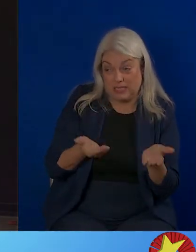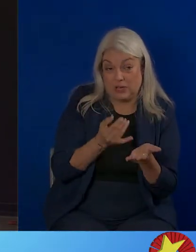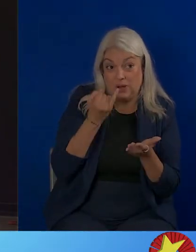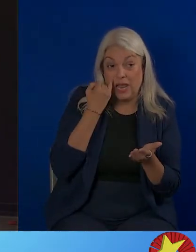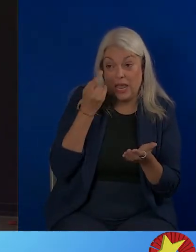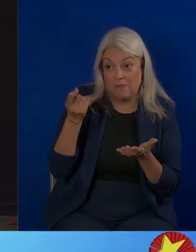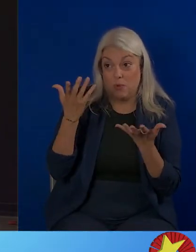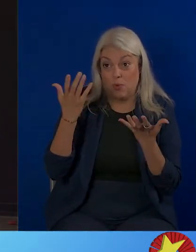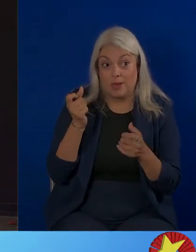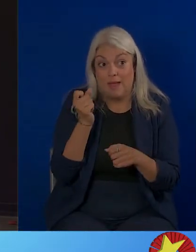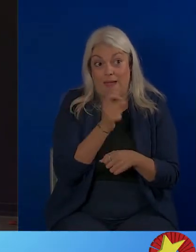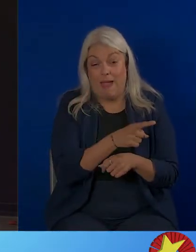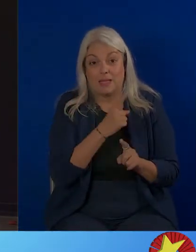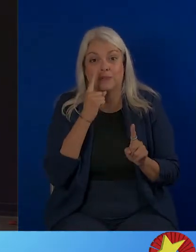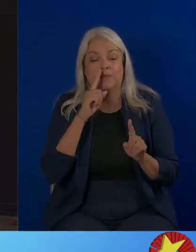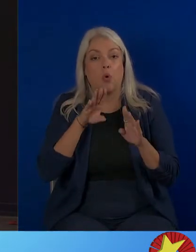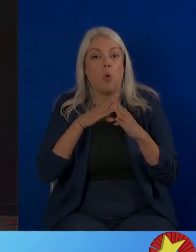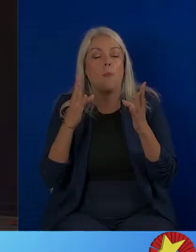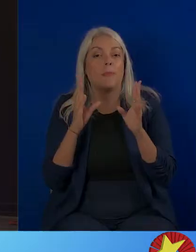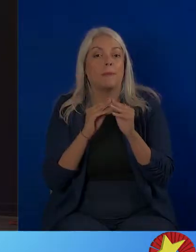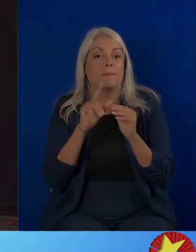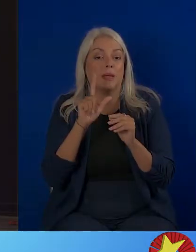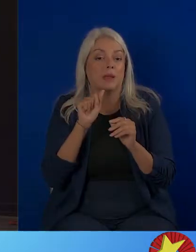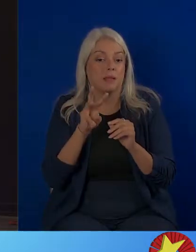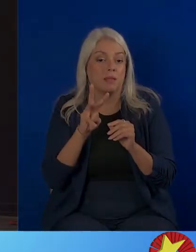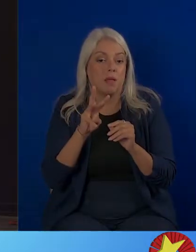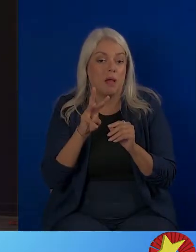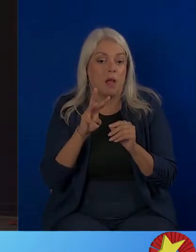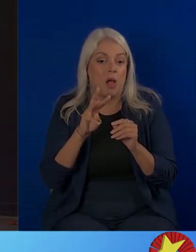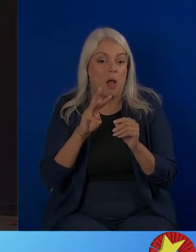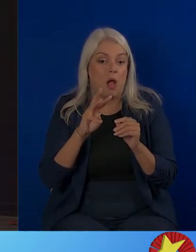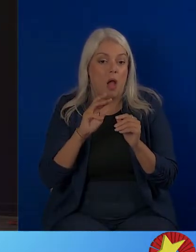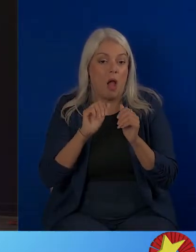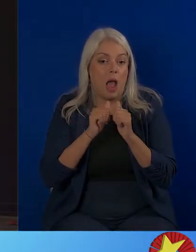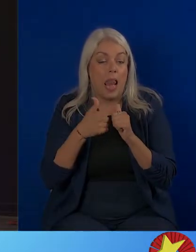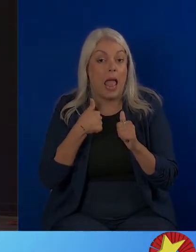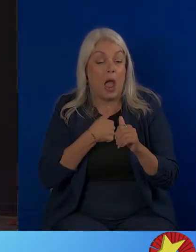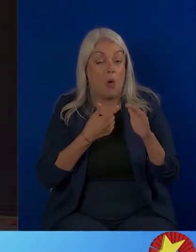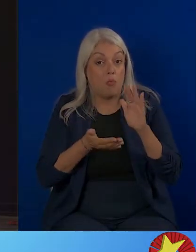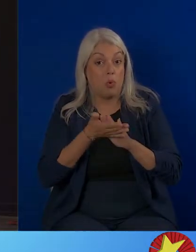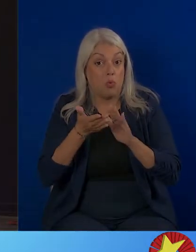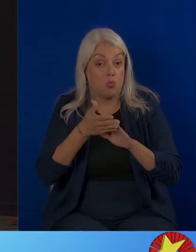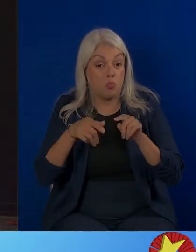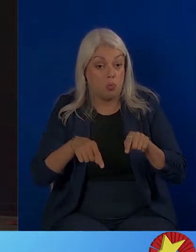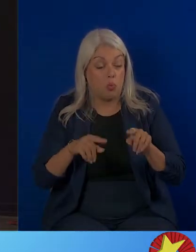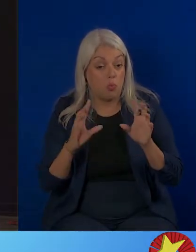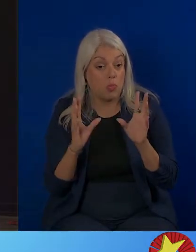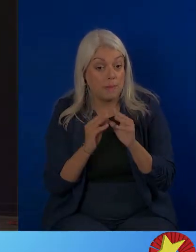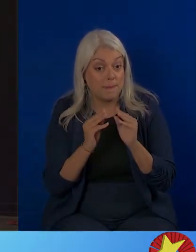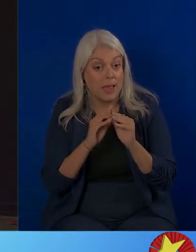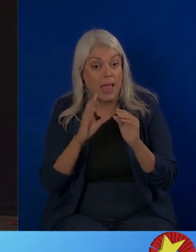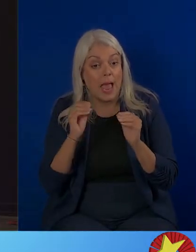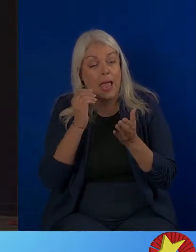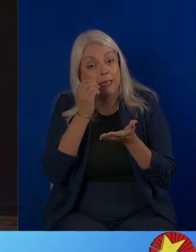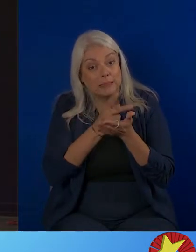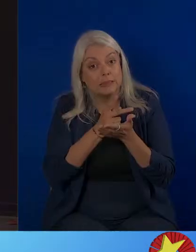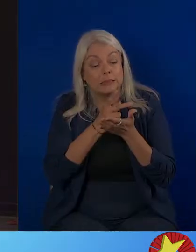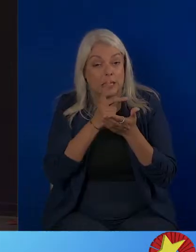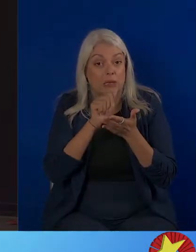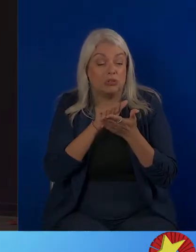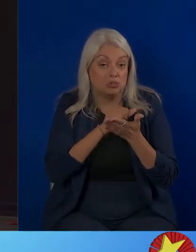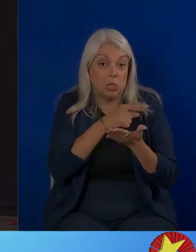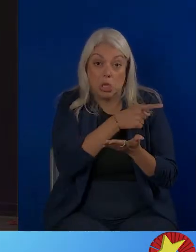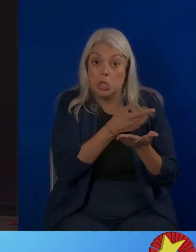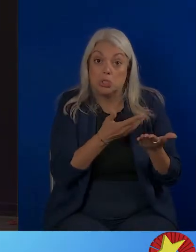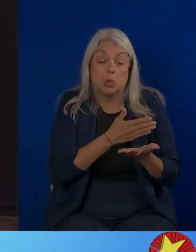ask him about open meeting law in terms of how we run the meeting and consent agenda, things like that, he's here and willing